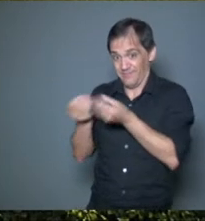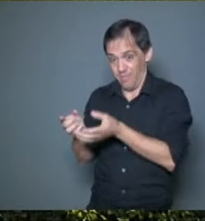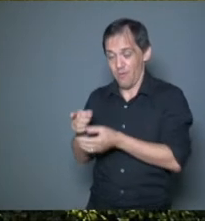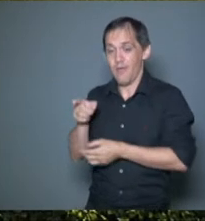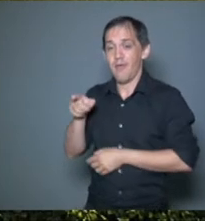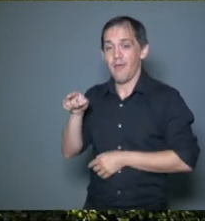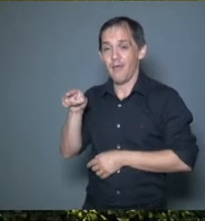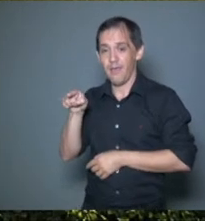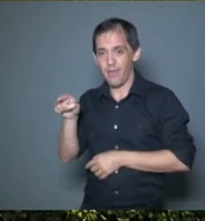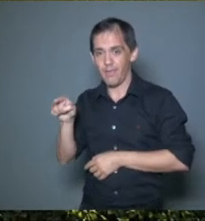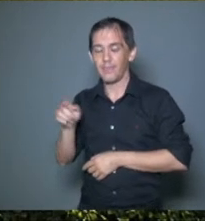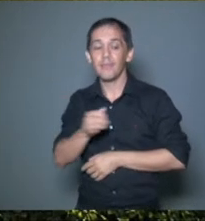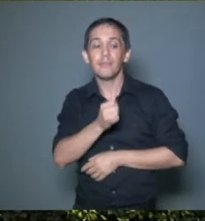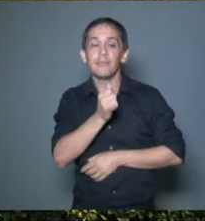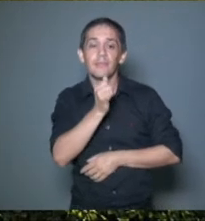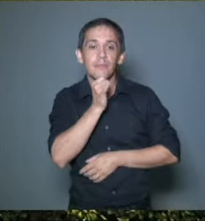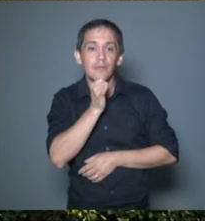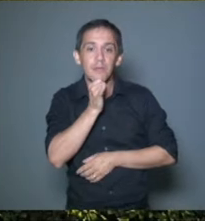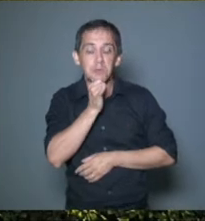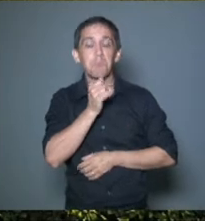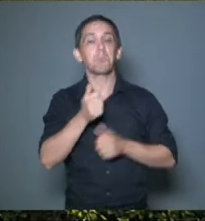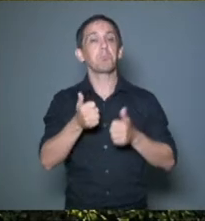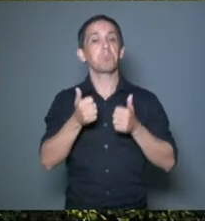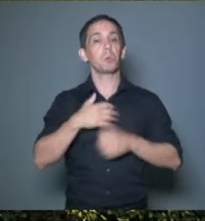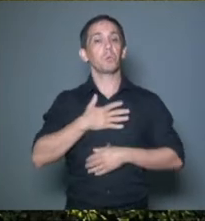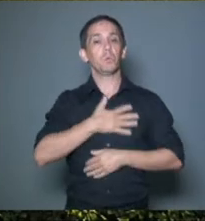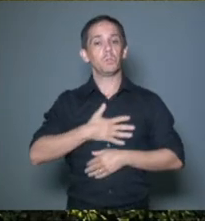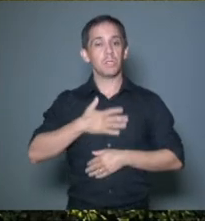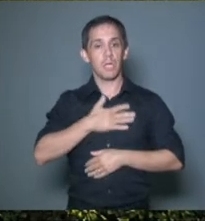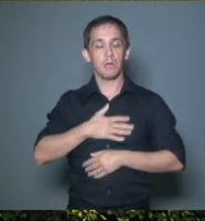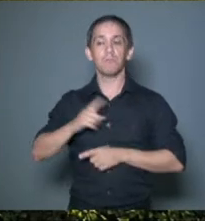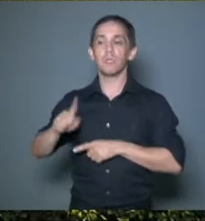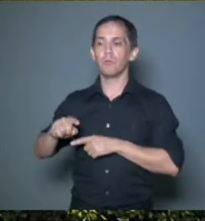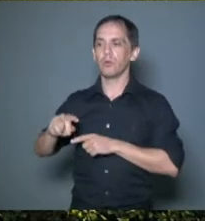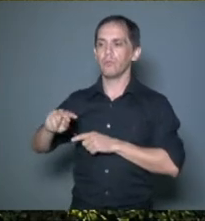new technology and then prototype ideas.